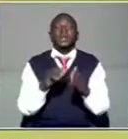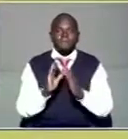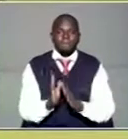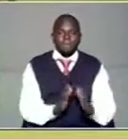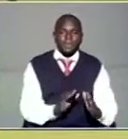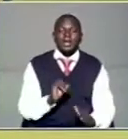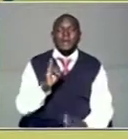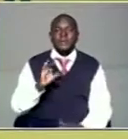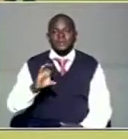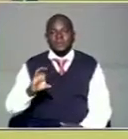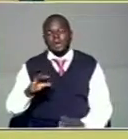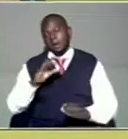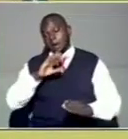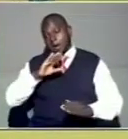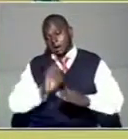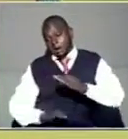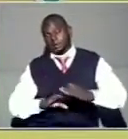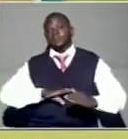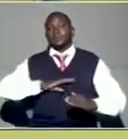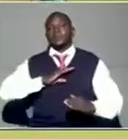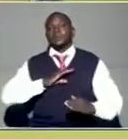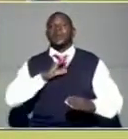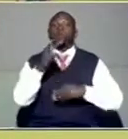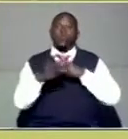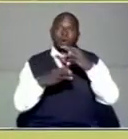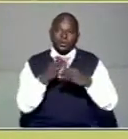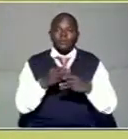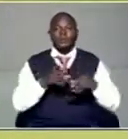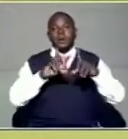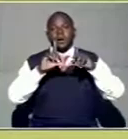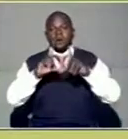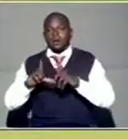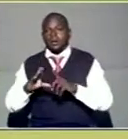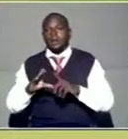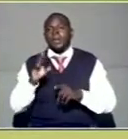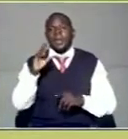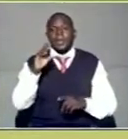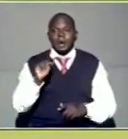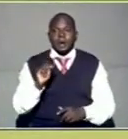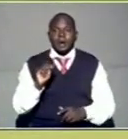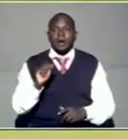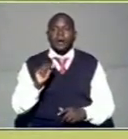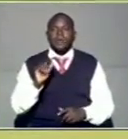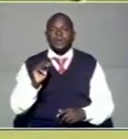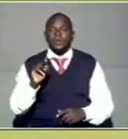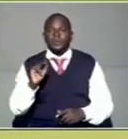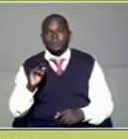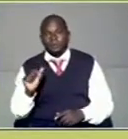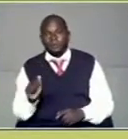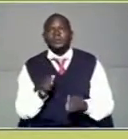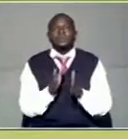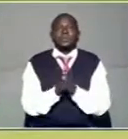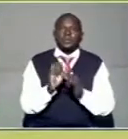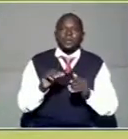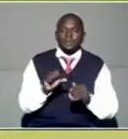ICC Under-19 World Cup qualifiers in Windhoek, Namibia, next month. Meanwhile, the pair of Zephania Arinatwe